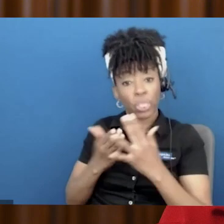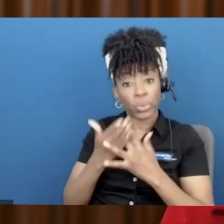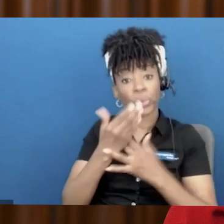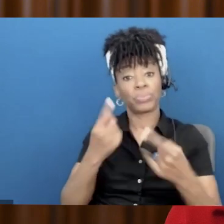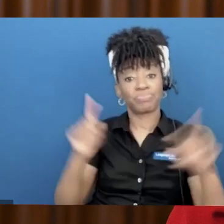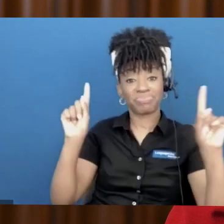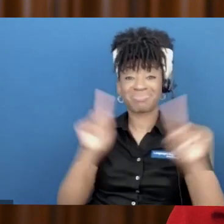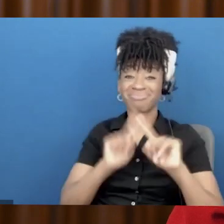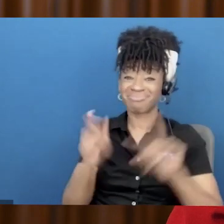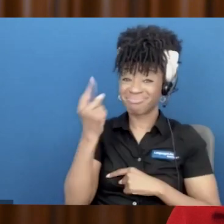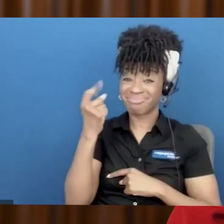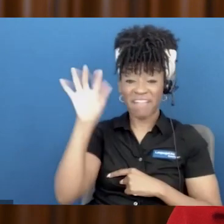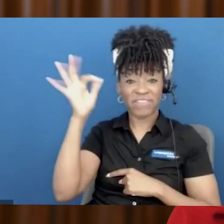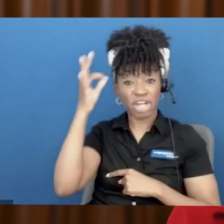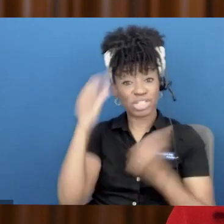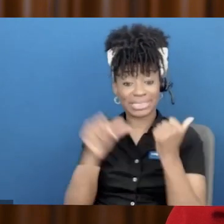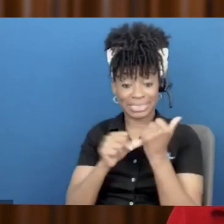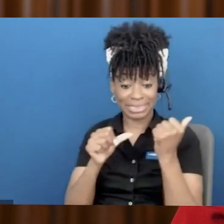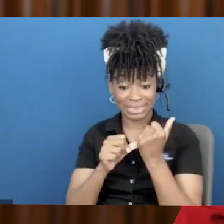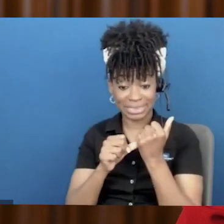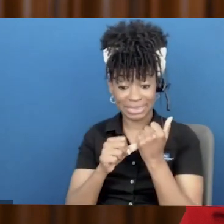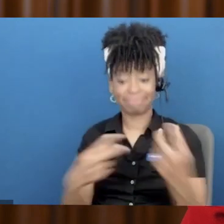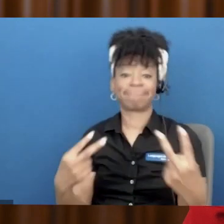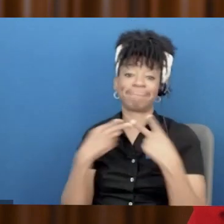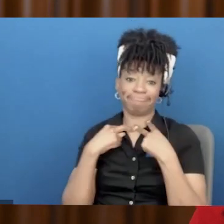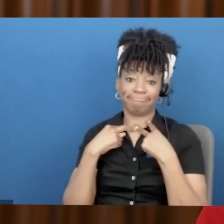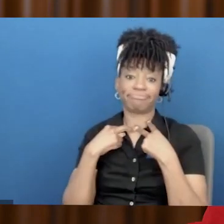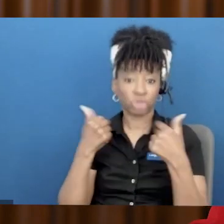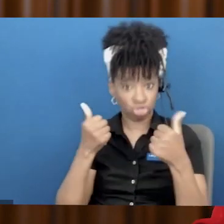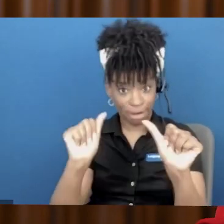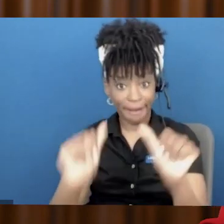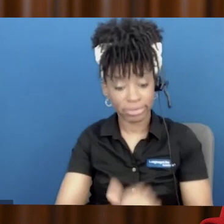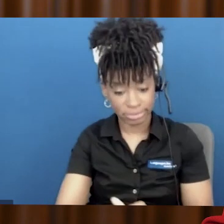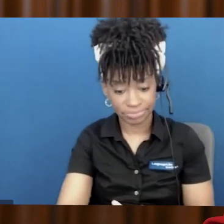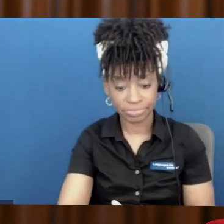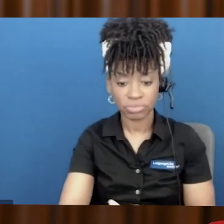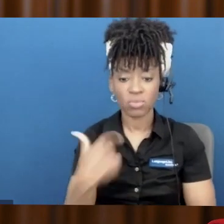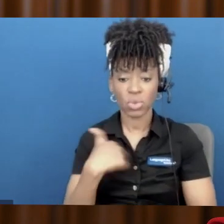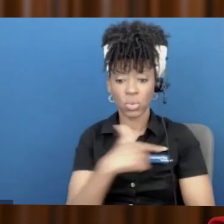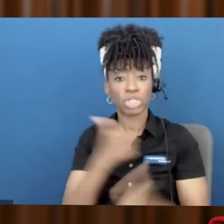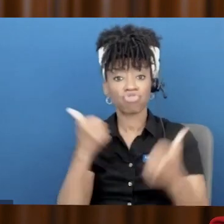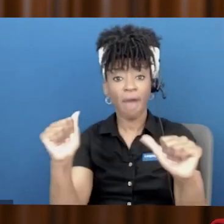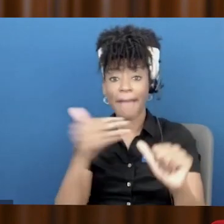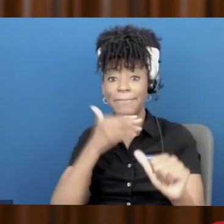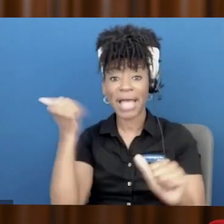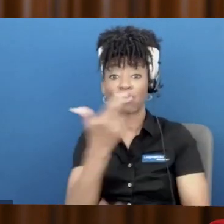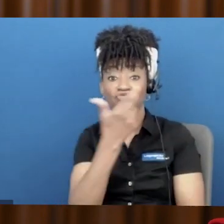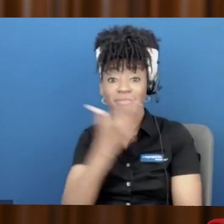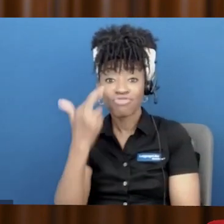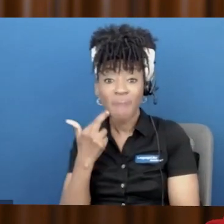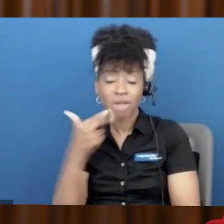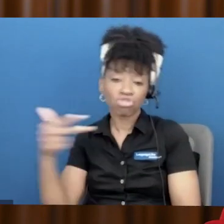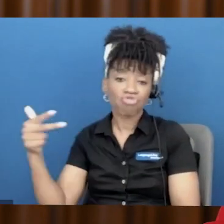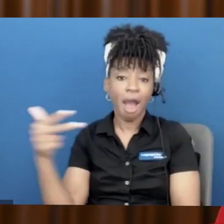federal assistance from Congress. We moved quickly to make curbside pickup from restaurants and stores easier and